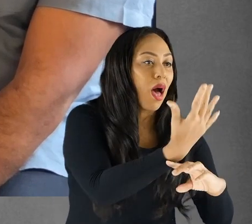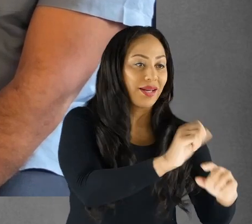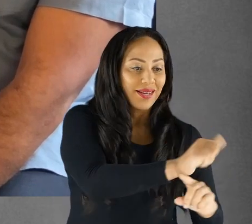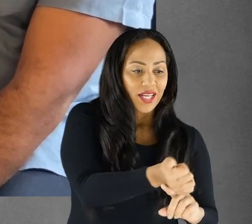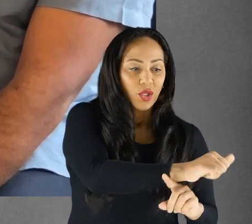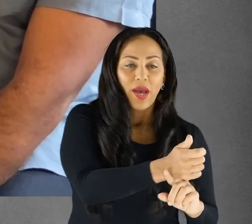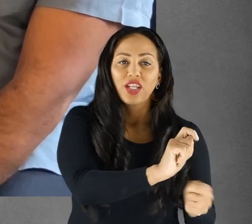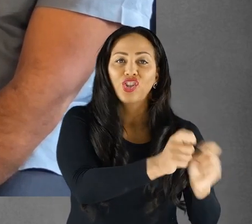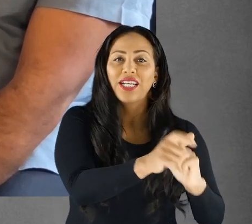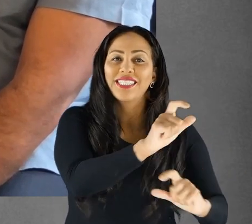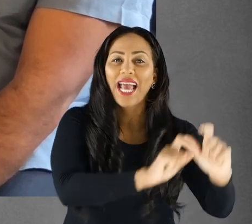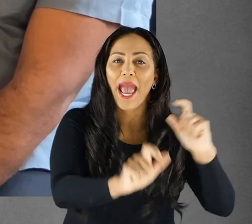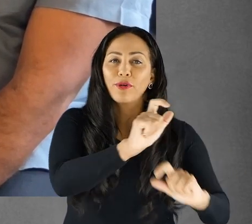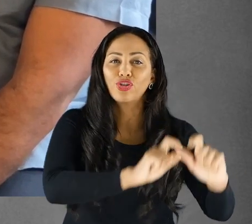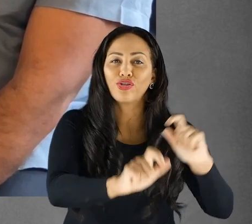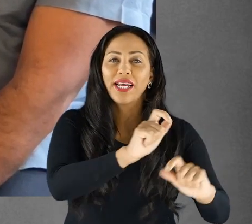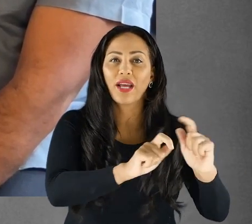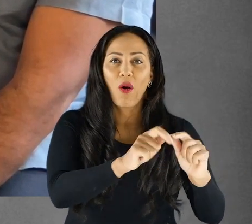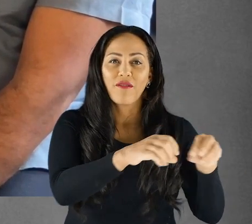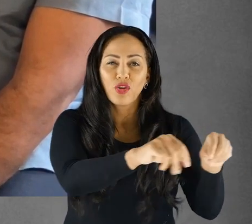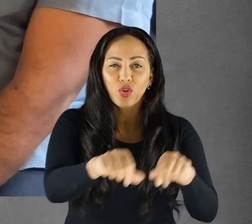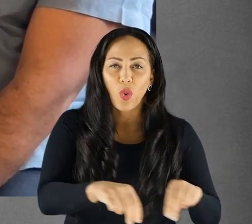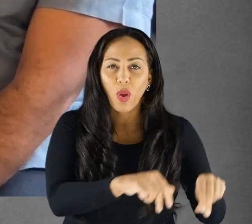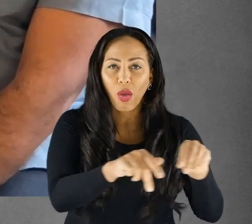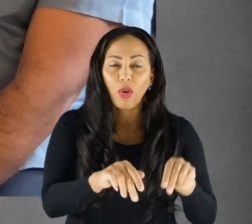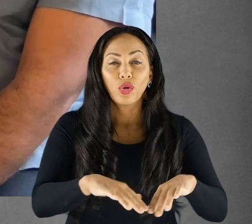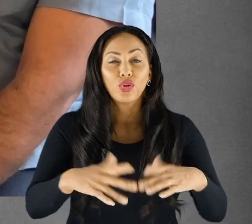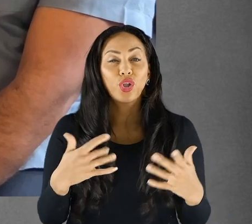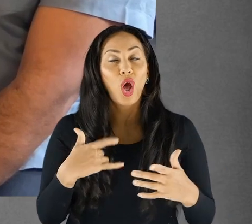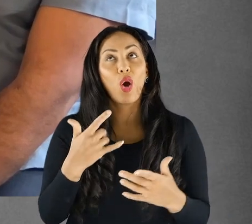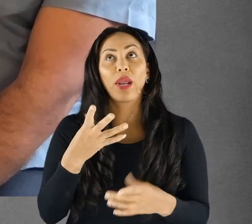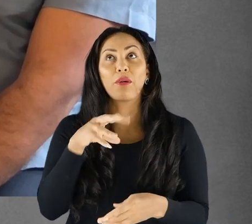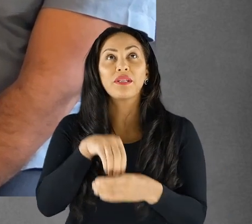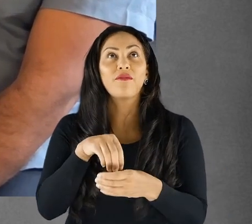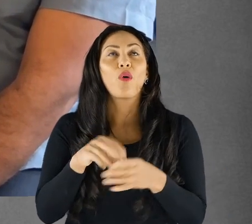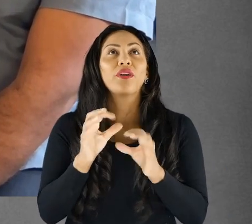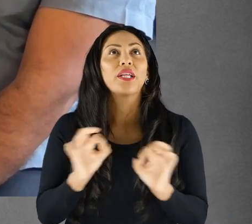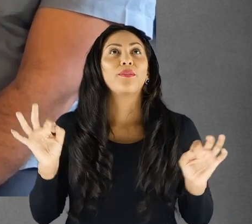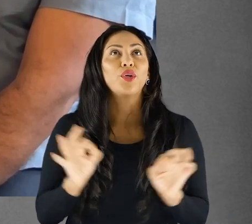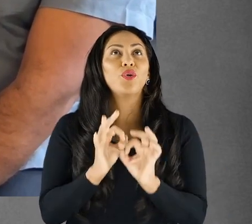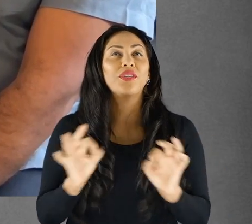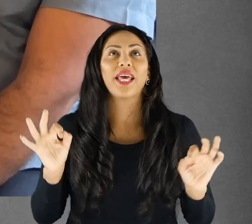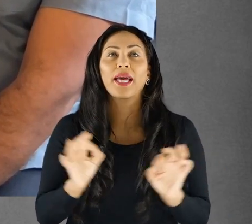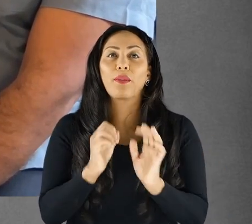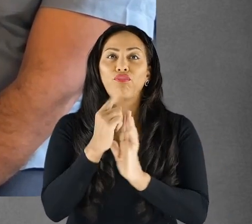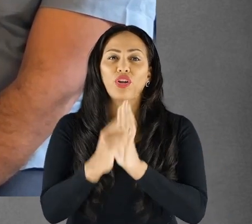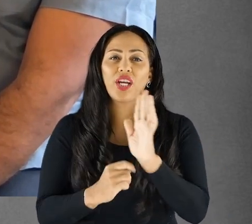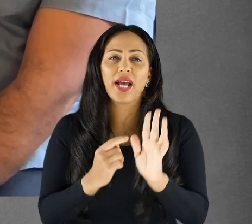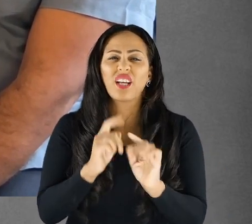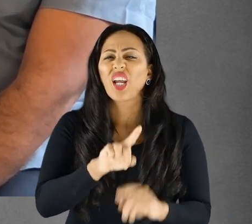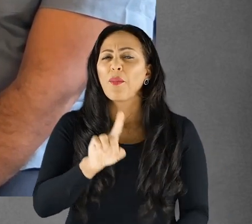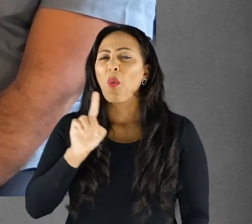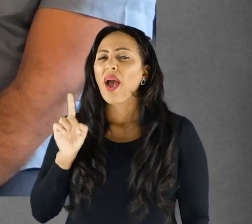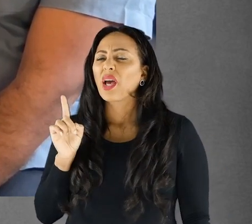the, or this one helps this one, this changes the chemistry of the soil. So I did have this idea that I noticed that when I was